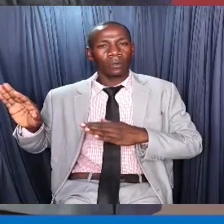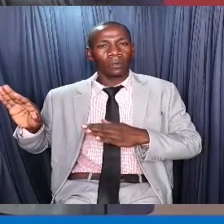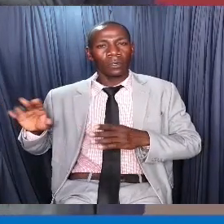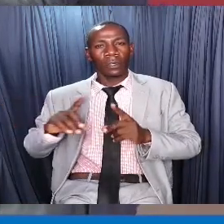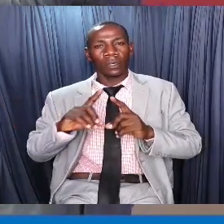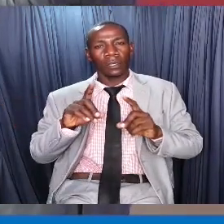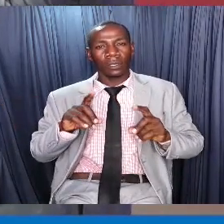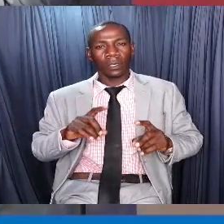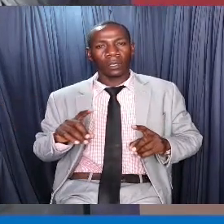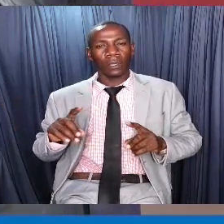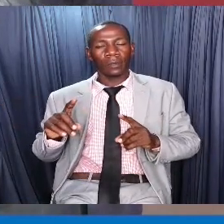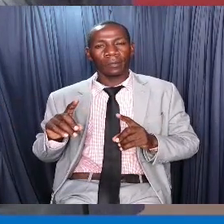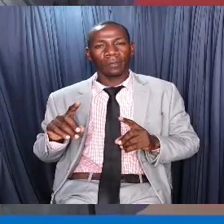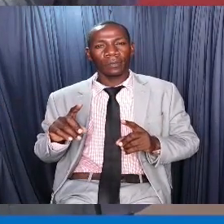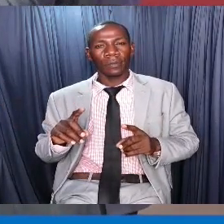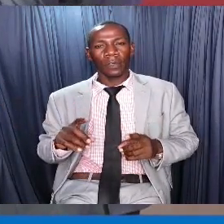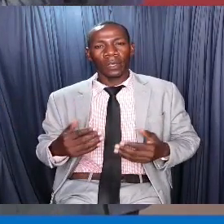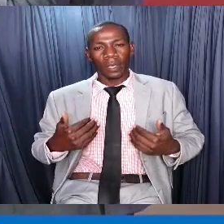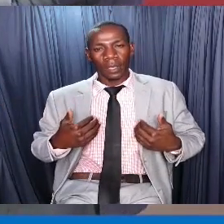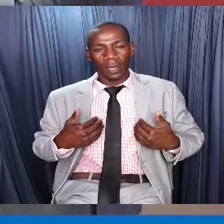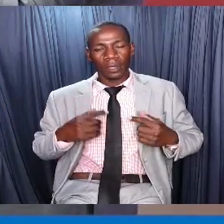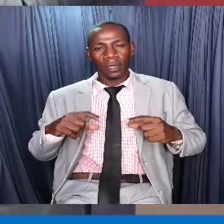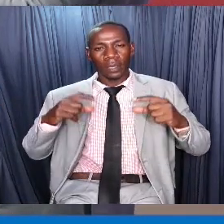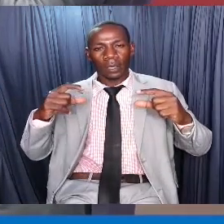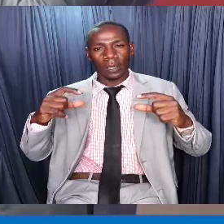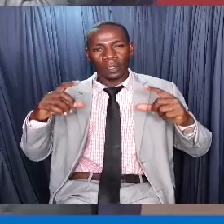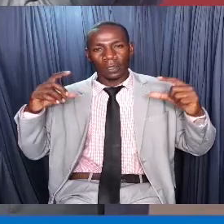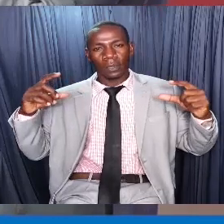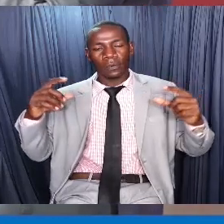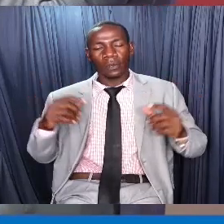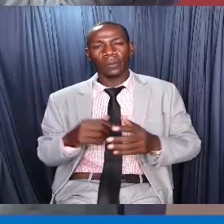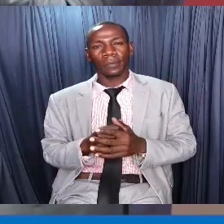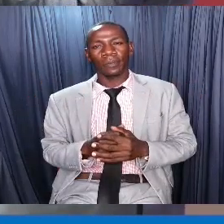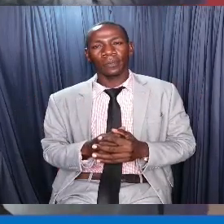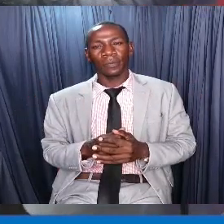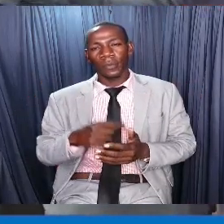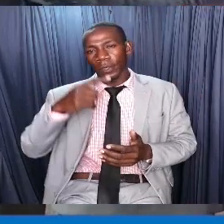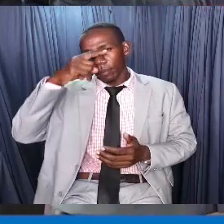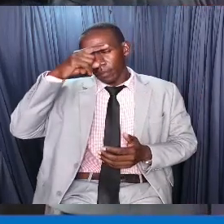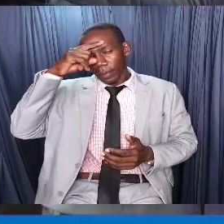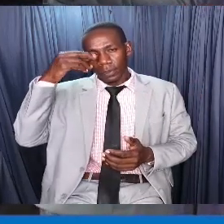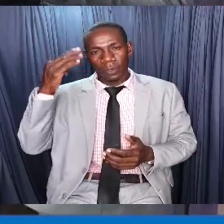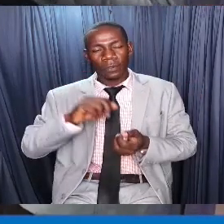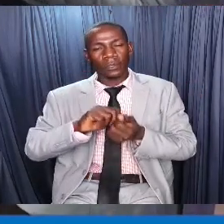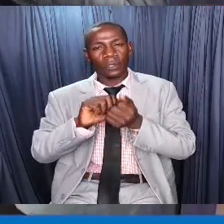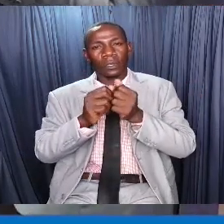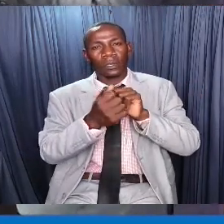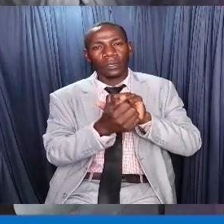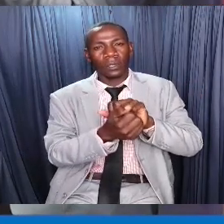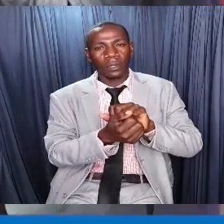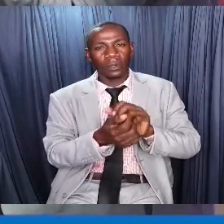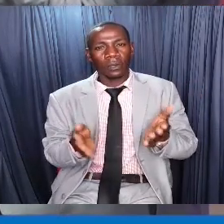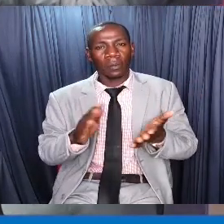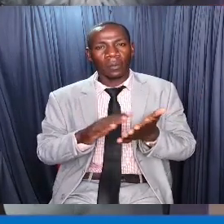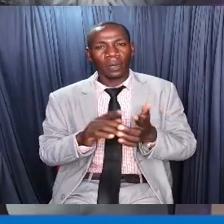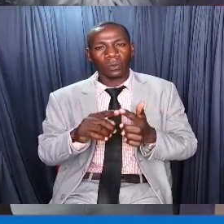Hezekia. That's why Hezekiah. Akapata zawadi kubwa sana. Got a very great gift. Kwa sababu ya kugeuka. Because of turning. Kumrudia